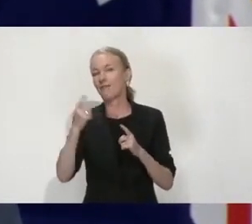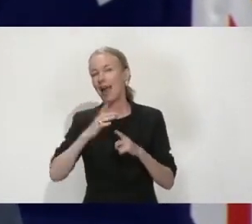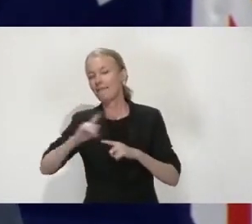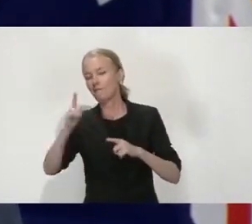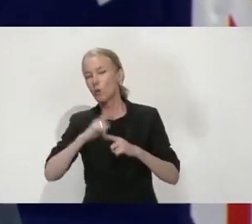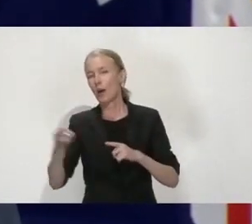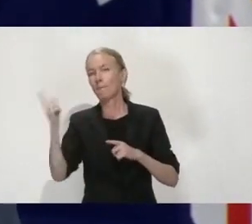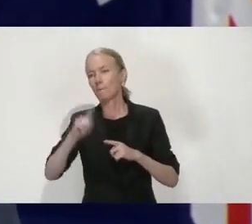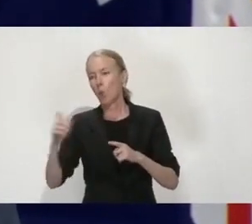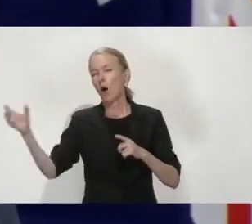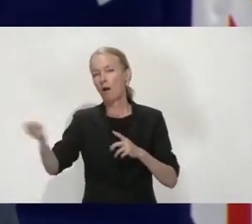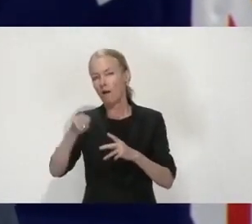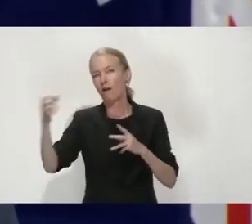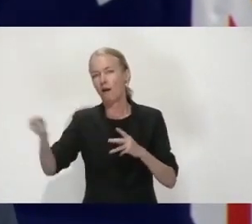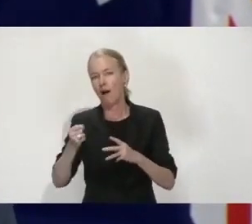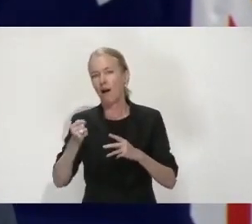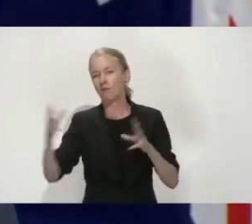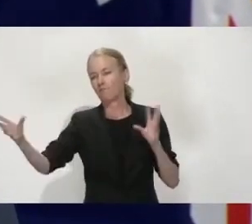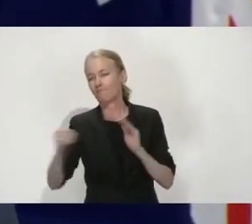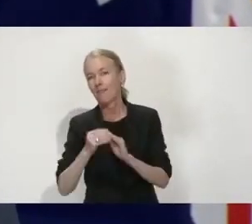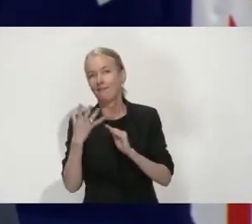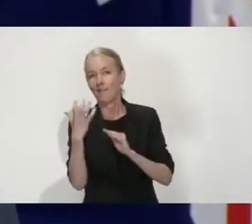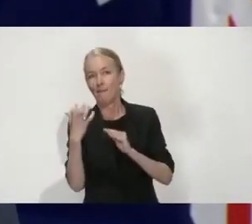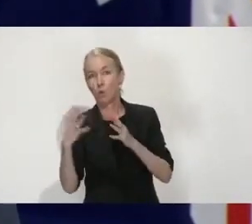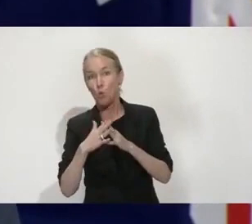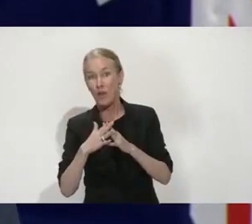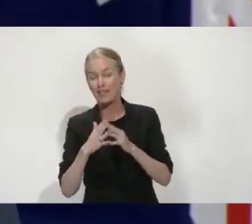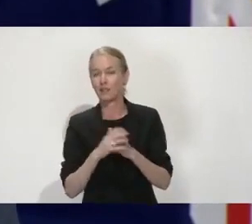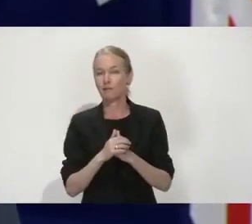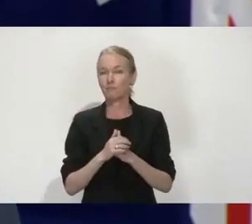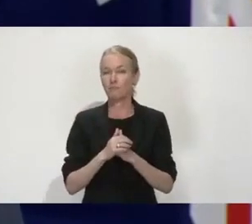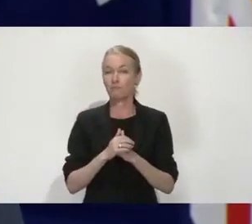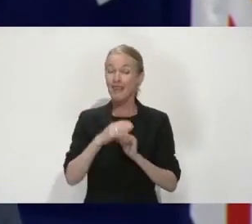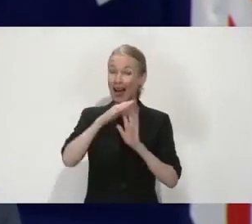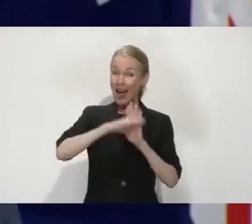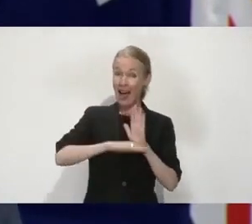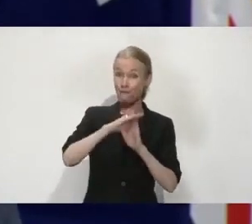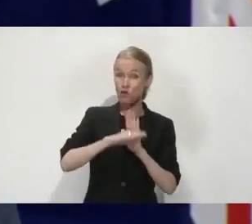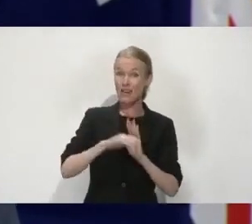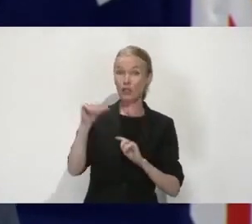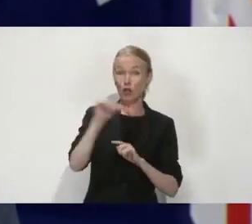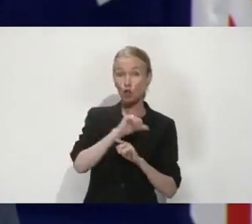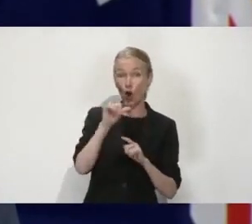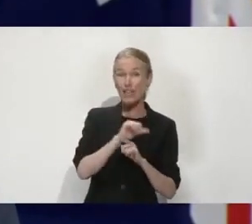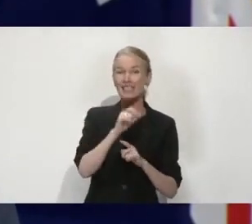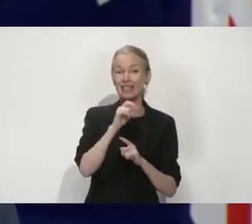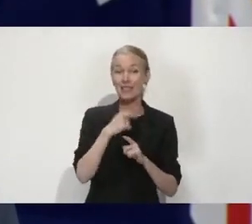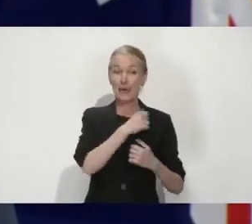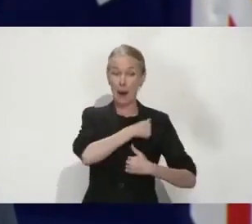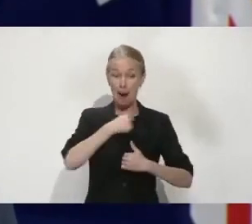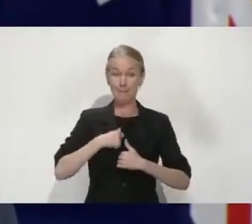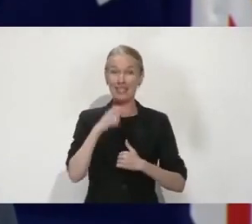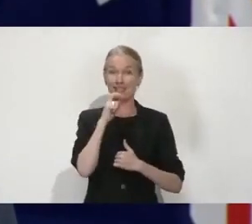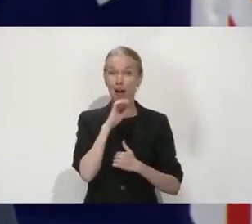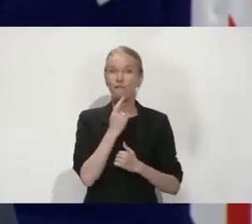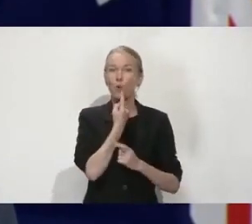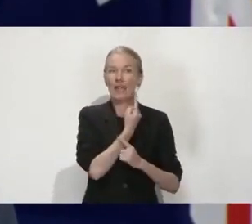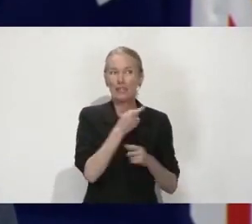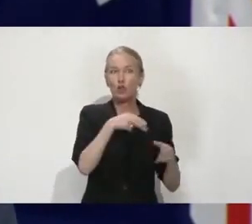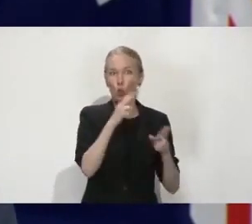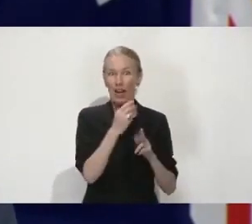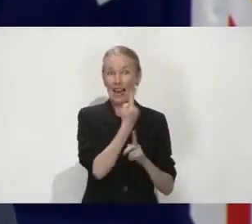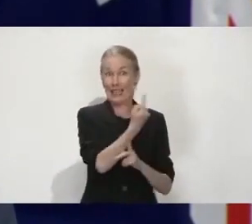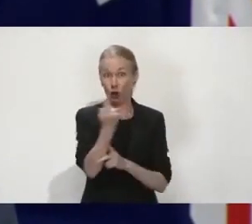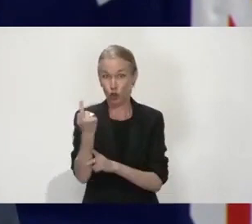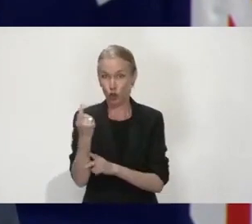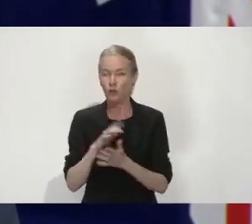week for the next 5 weeks. There will be an average of 19 NZDF personnel at each facility, and this